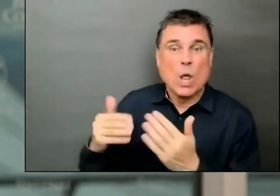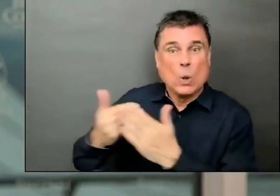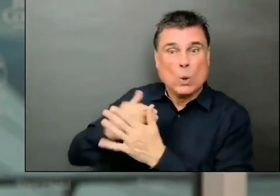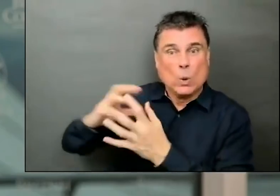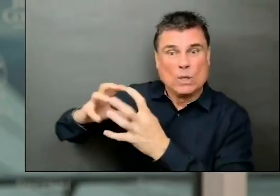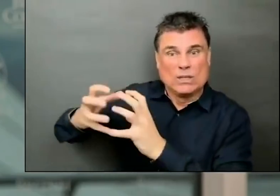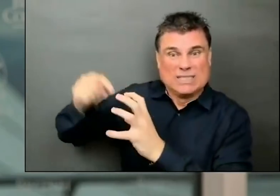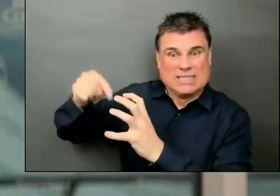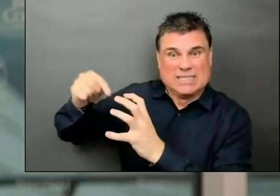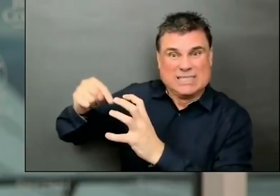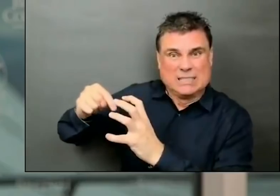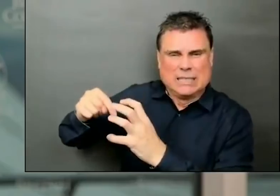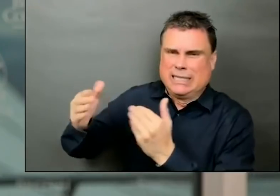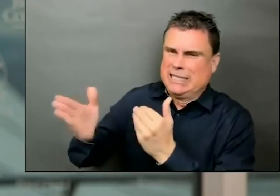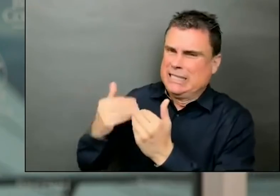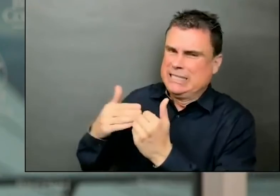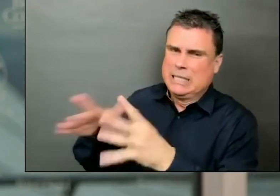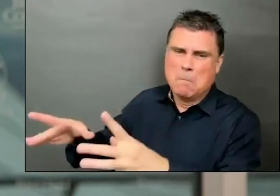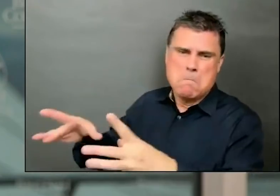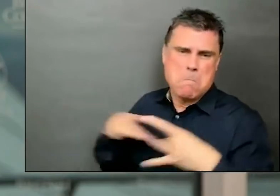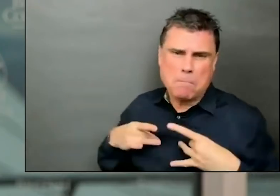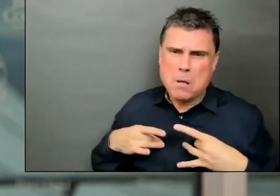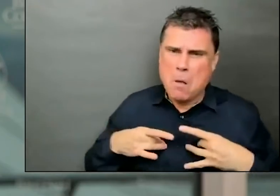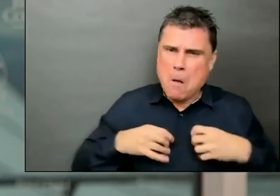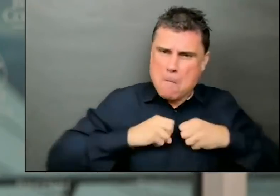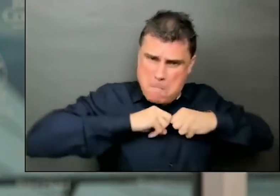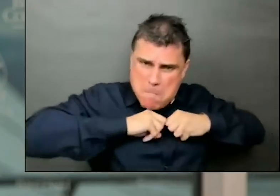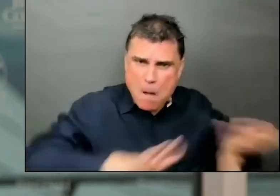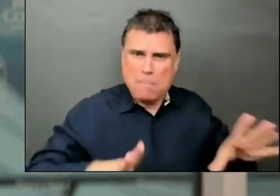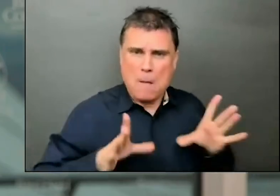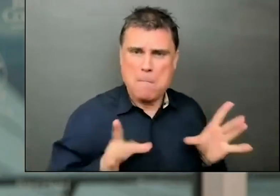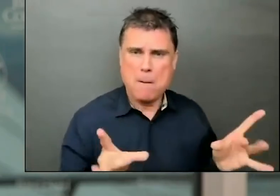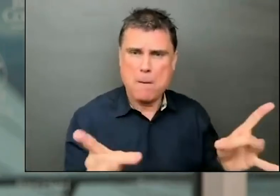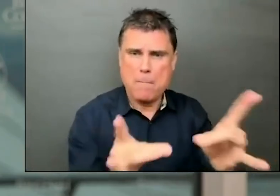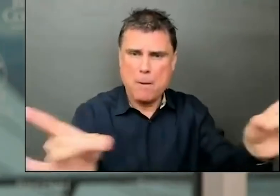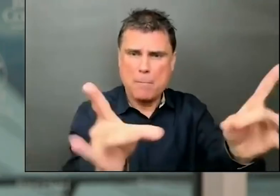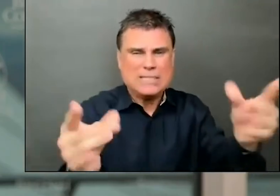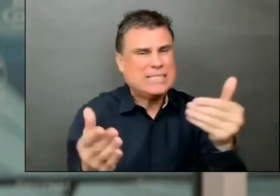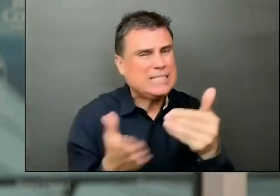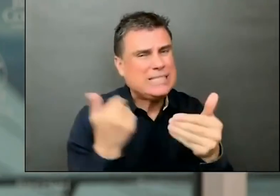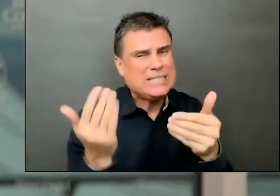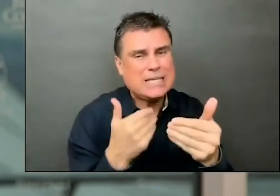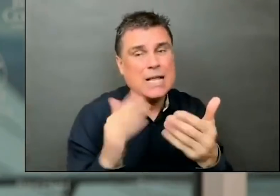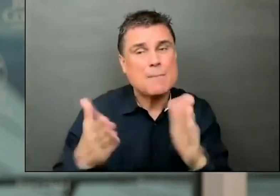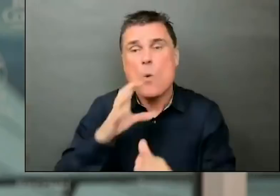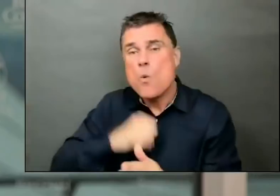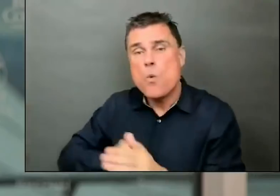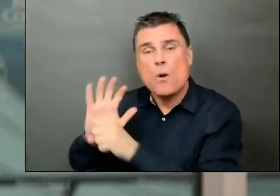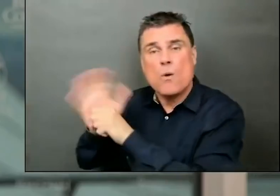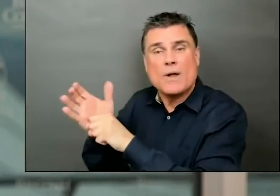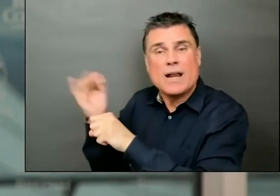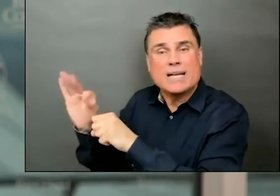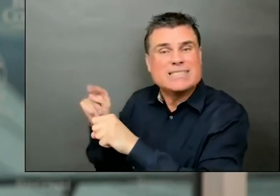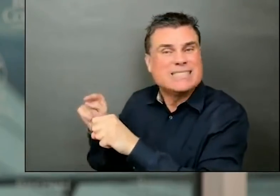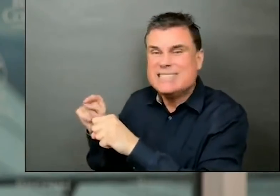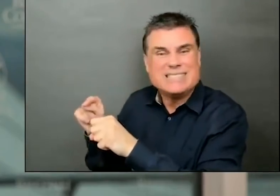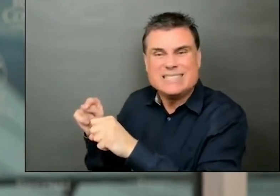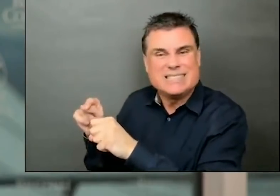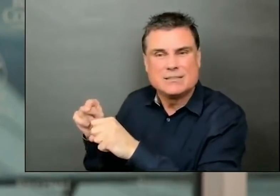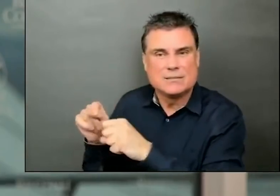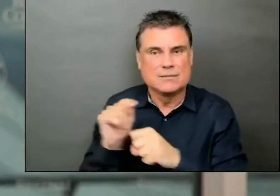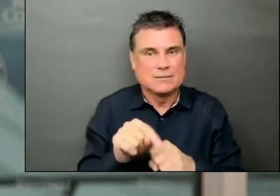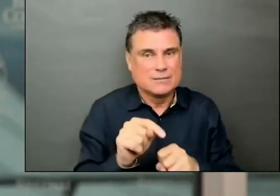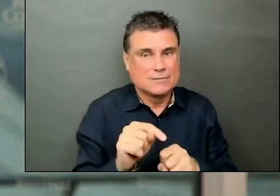Seeing one more friend, having one birthday party with those outside our household is all that it may take in our